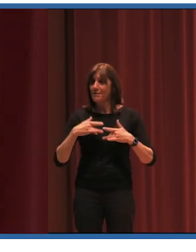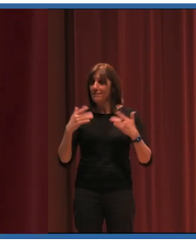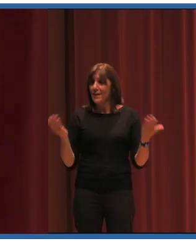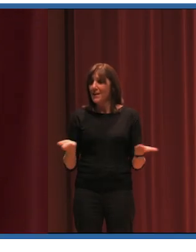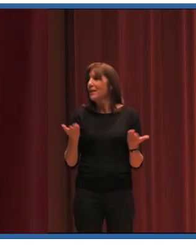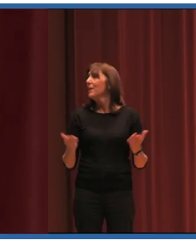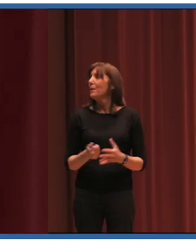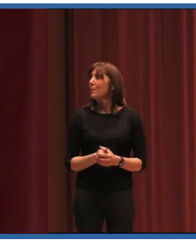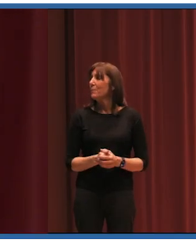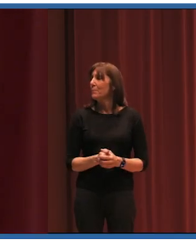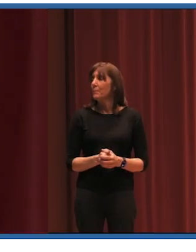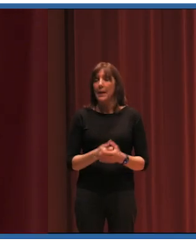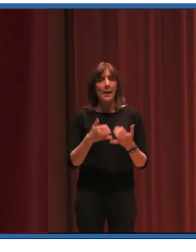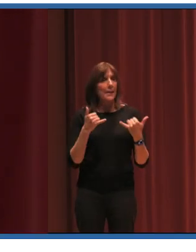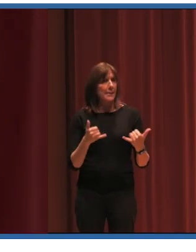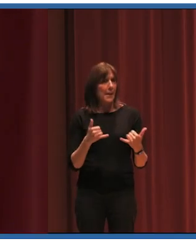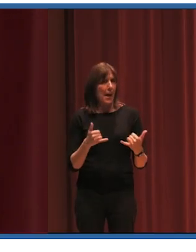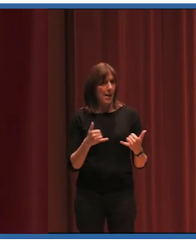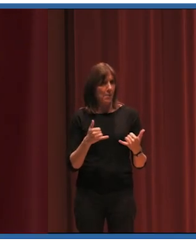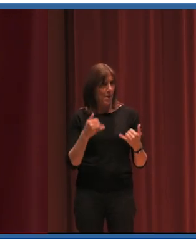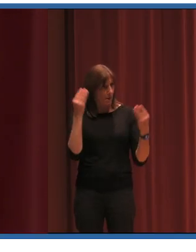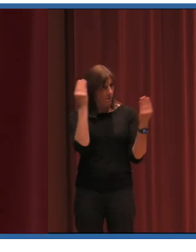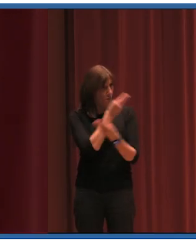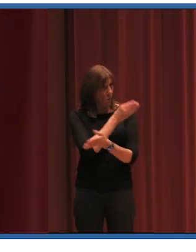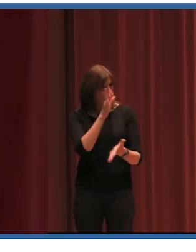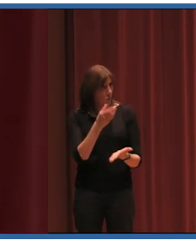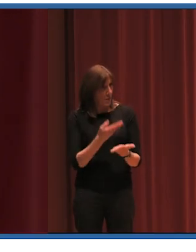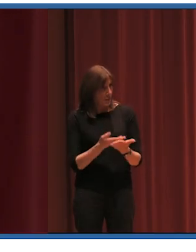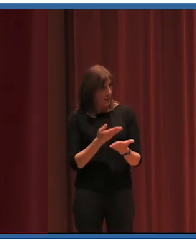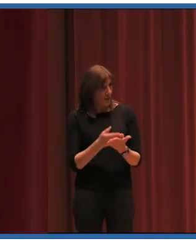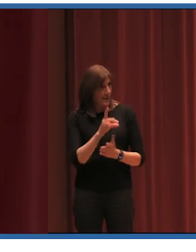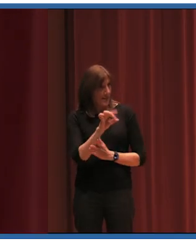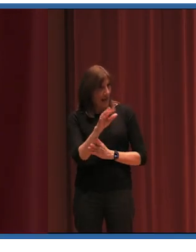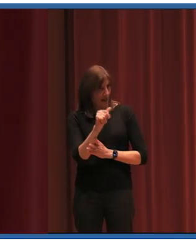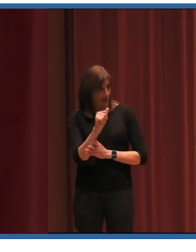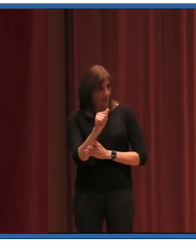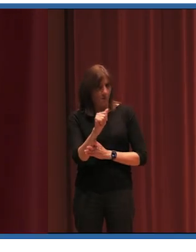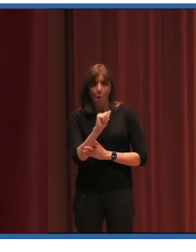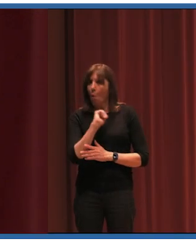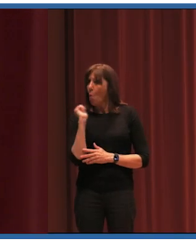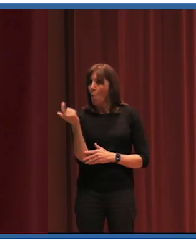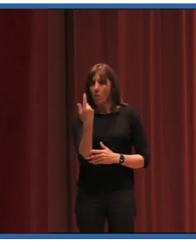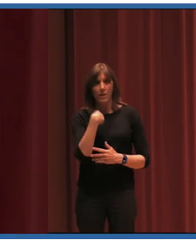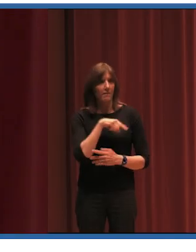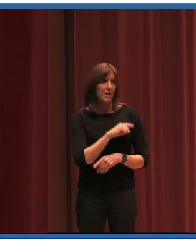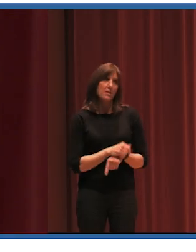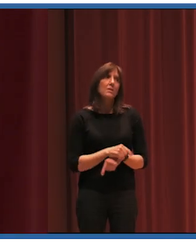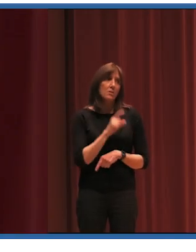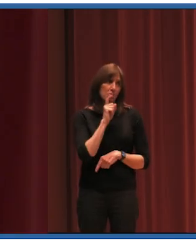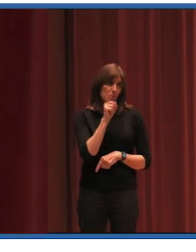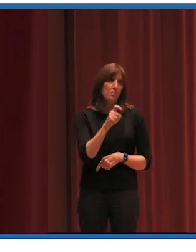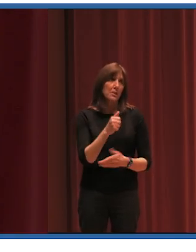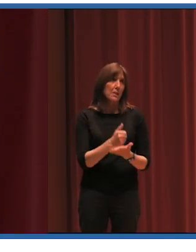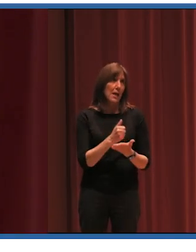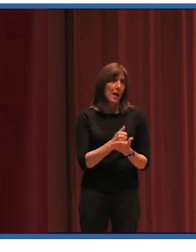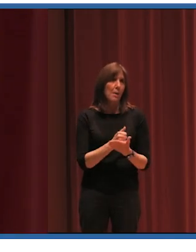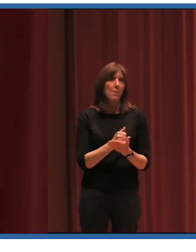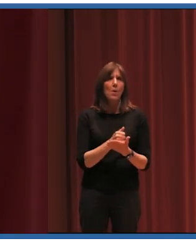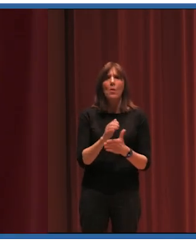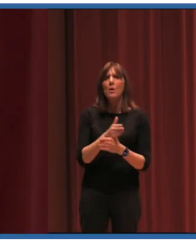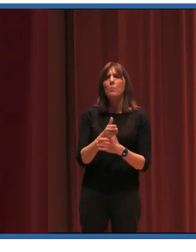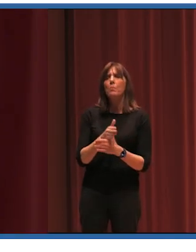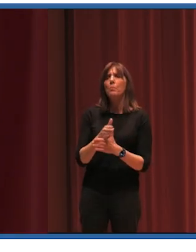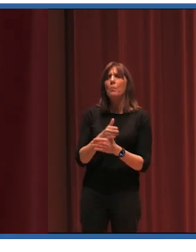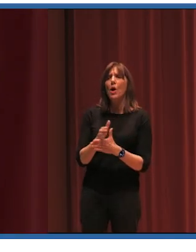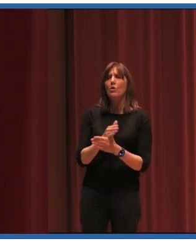you'll learn from the data that I'm going to present, it's going to take all of us, and we really appreciate our other university partners across the state and